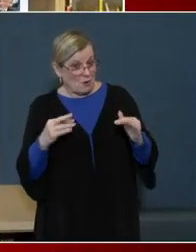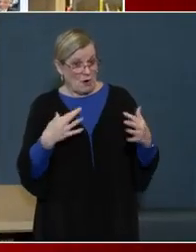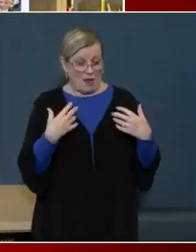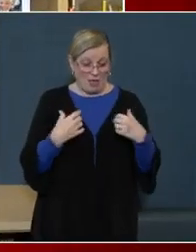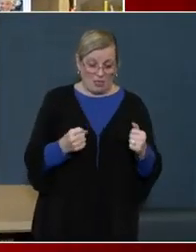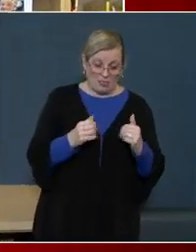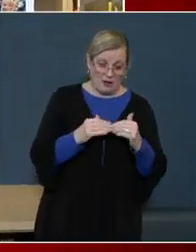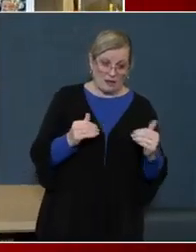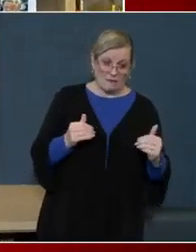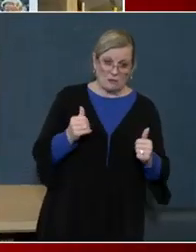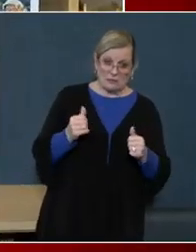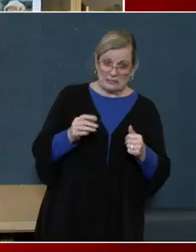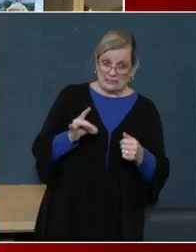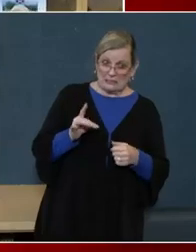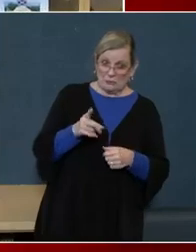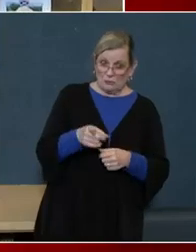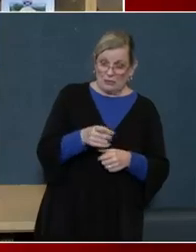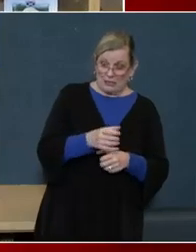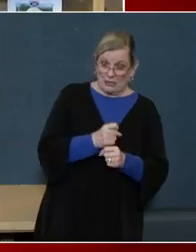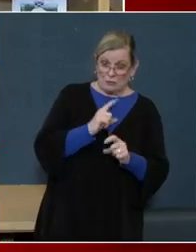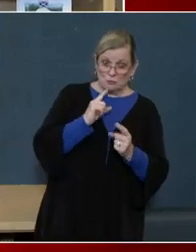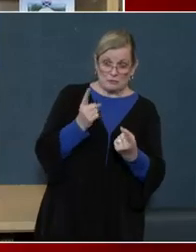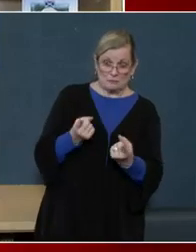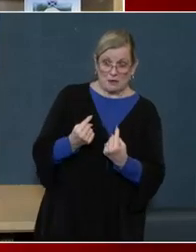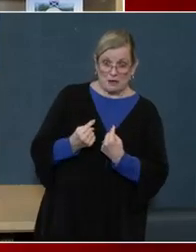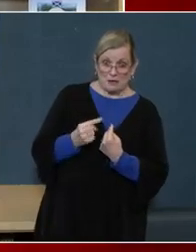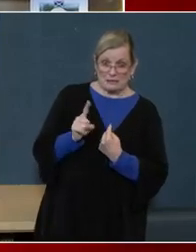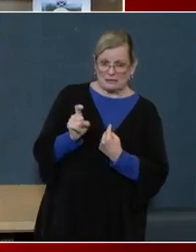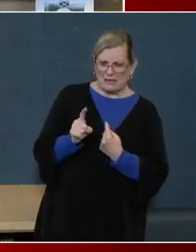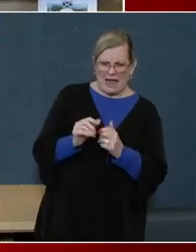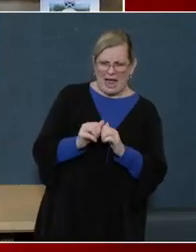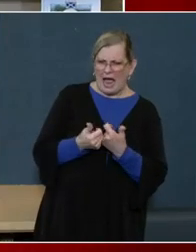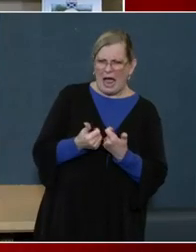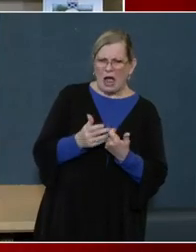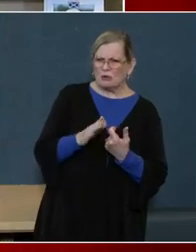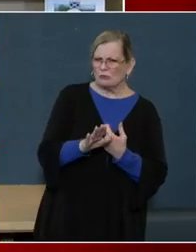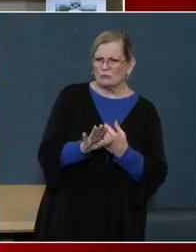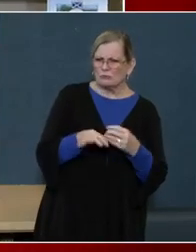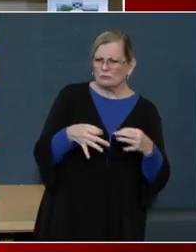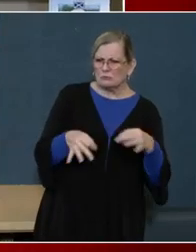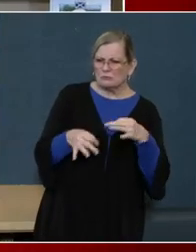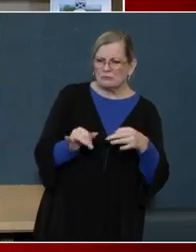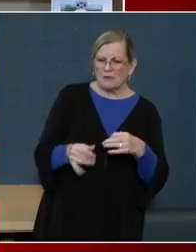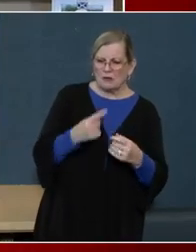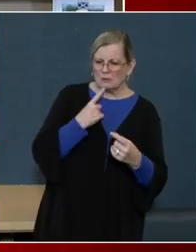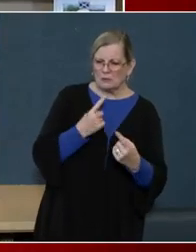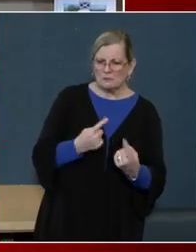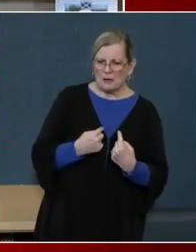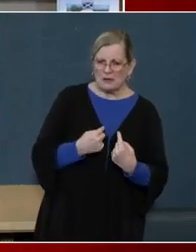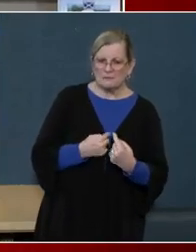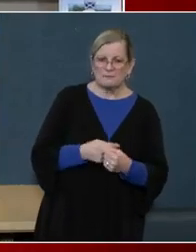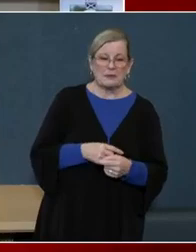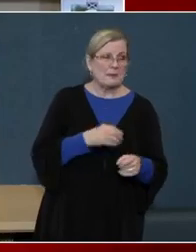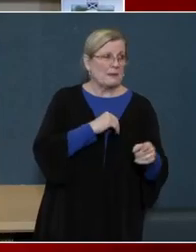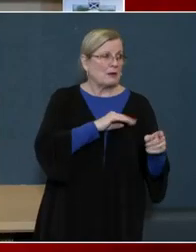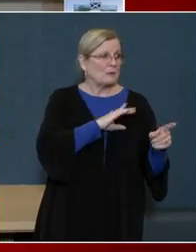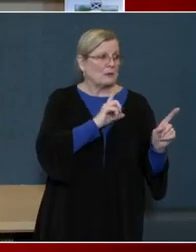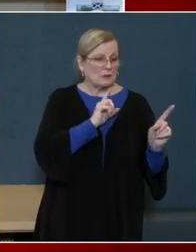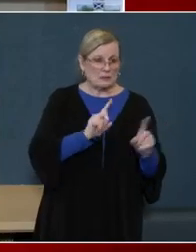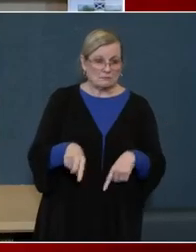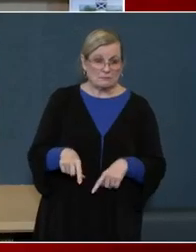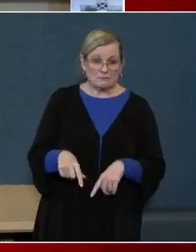Did you receive a response, and how would you characterize that response? We haven't received a response. I haven't received